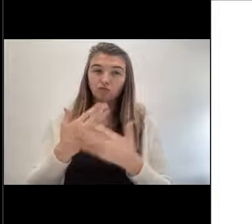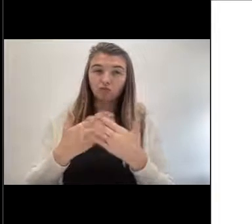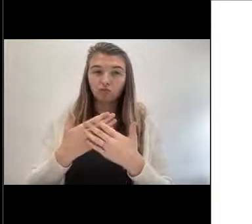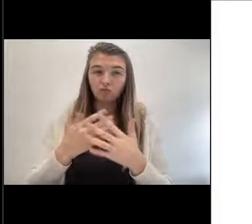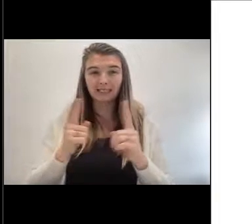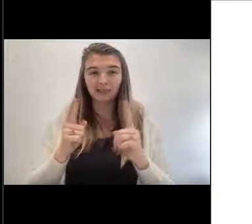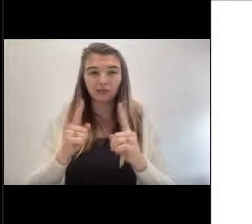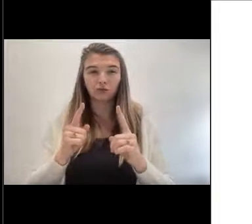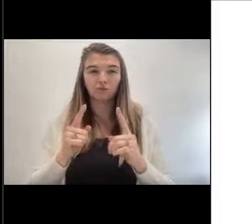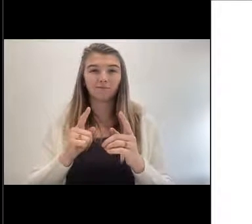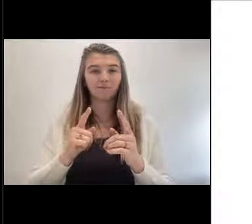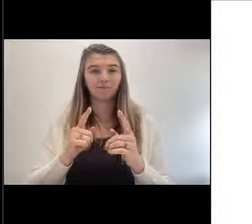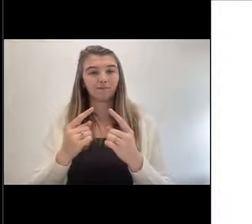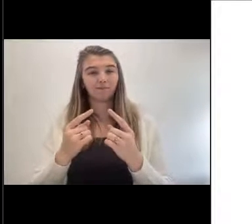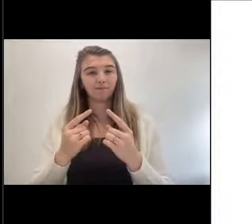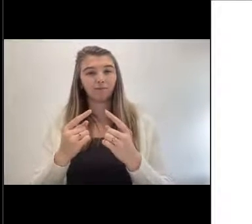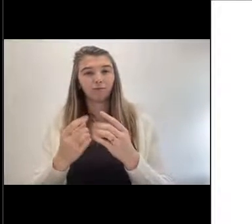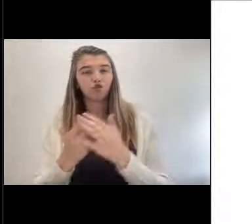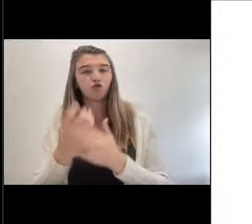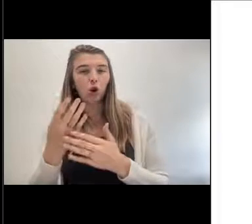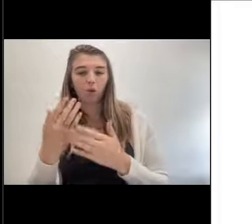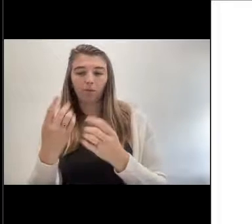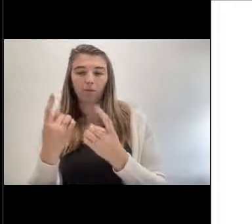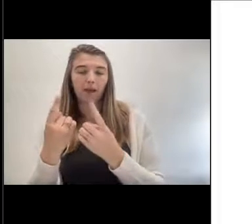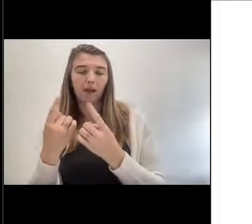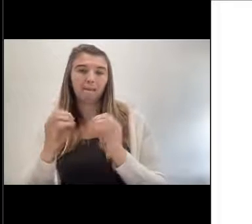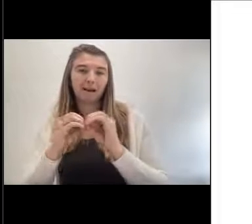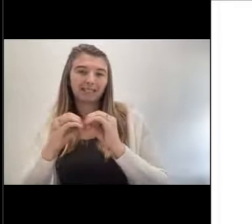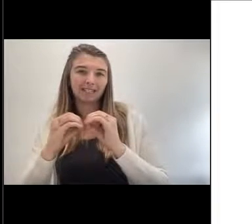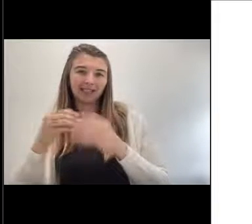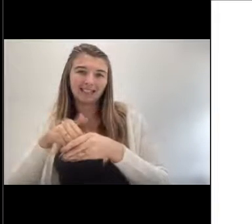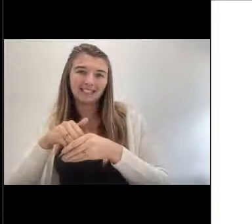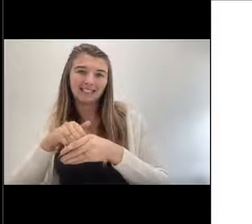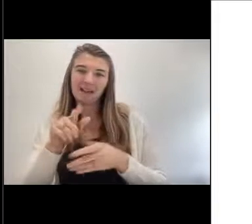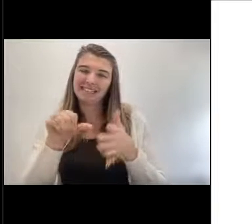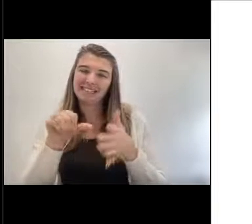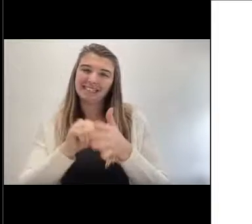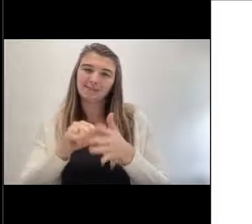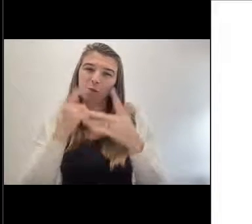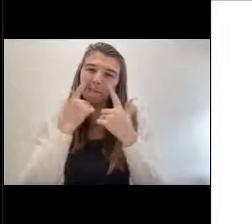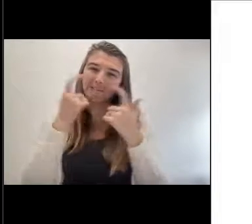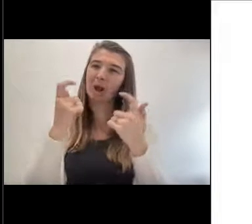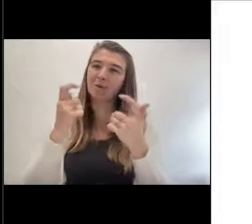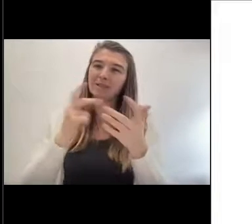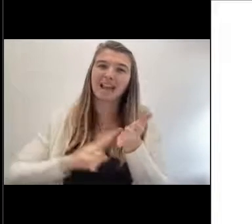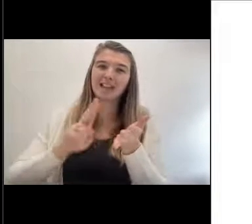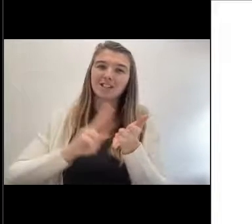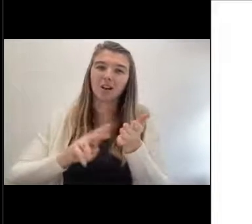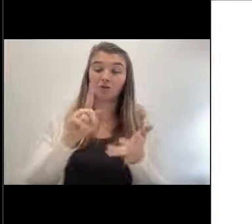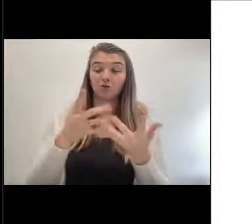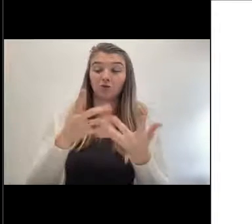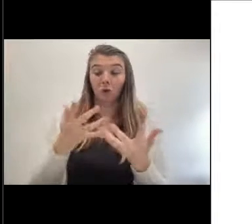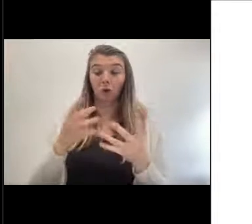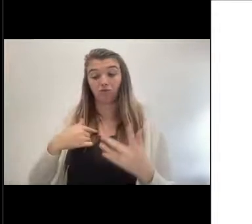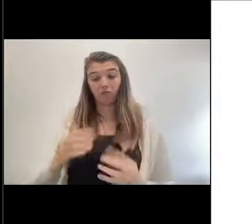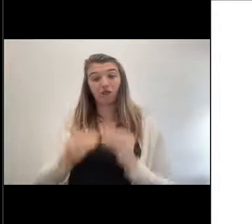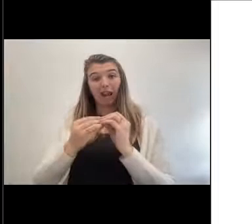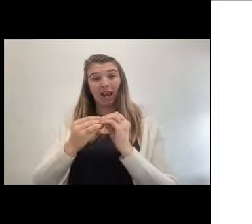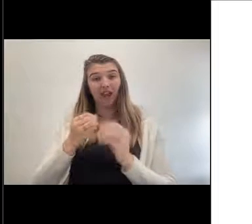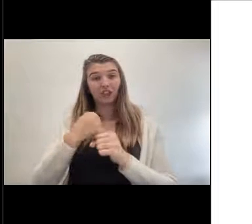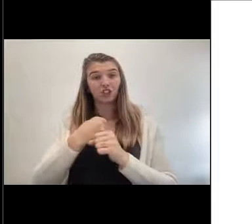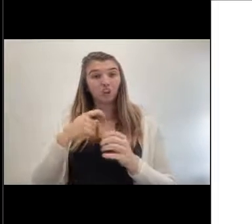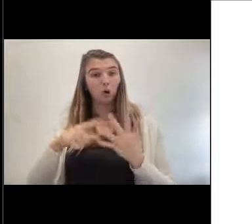in nature that a bacterium can accumulate both natively. And our GO16 can do that. So we have also identified the